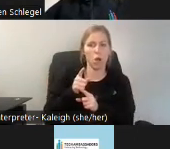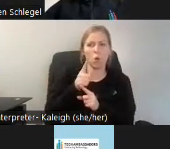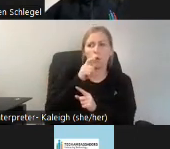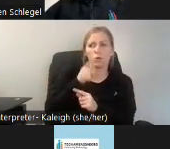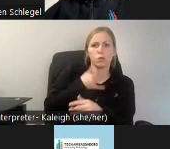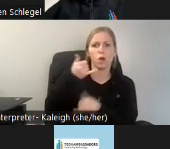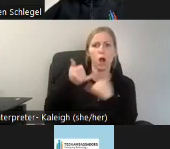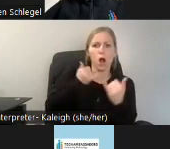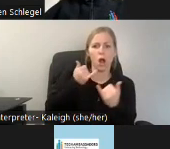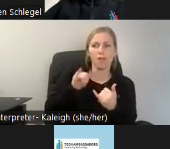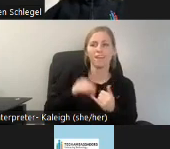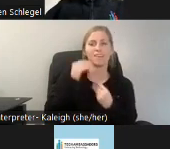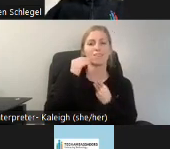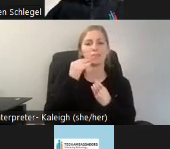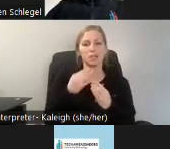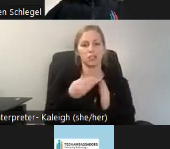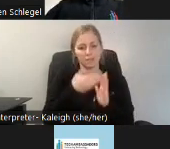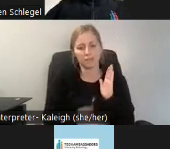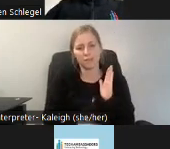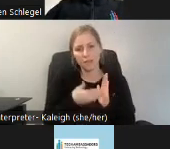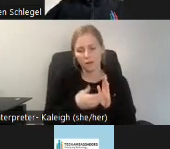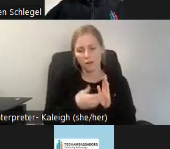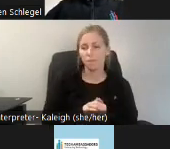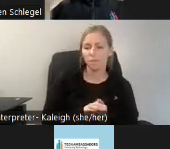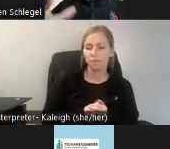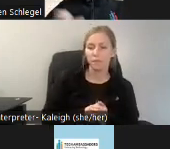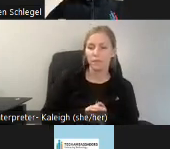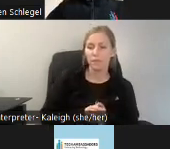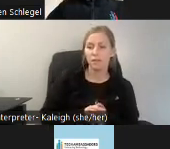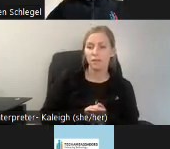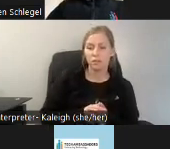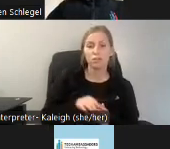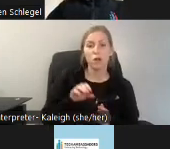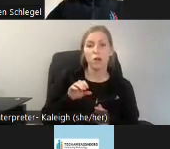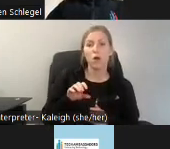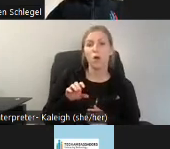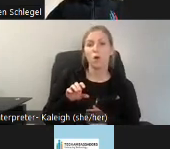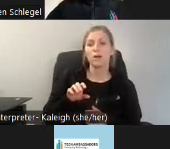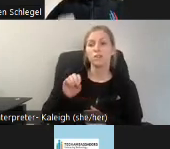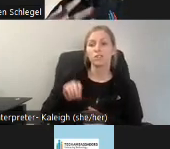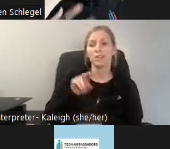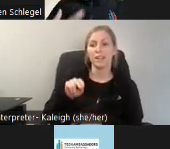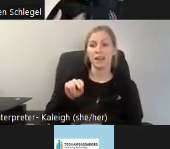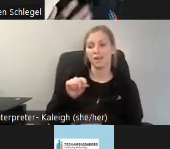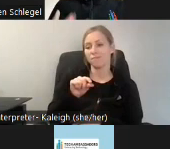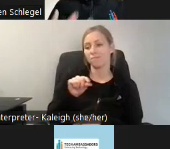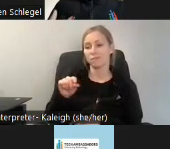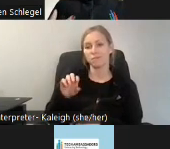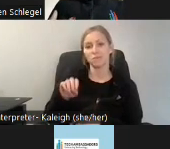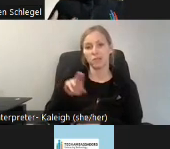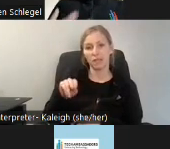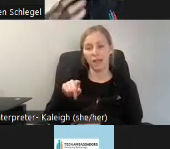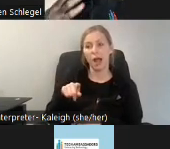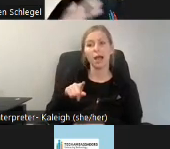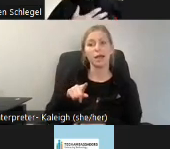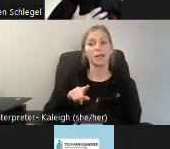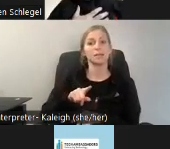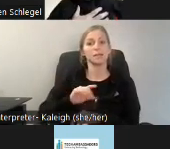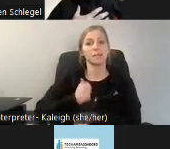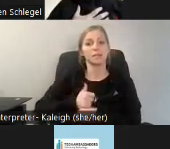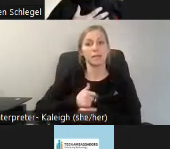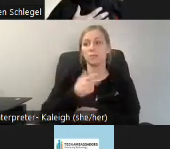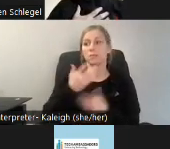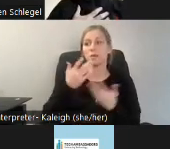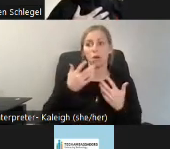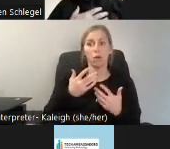information allows you to then, once that's set up, what that enables someone to do is, if something were to